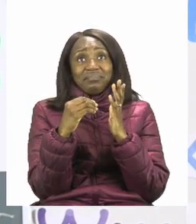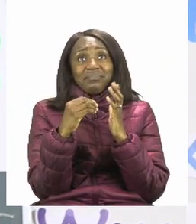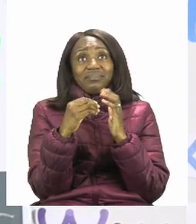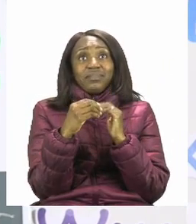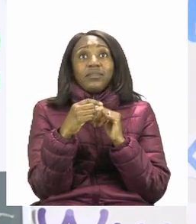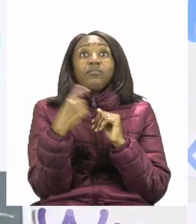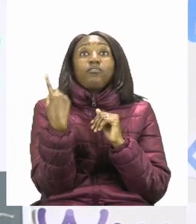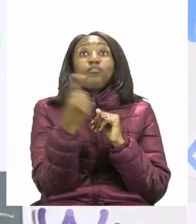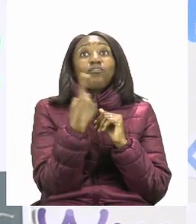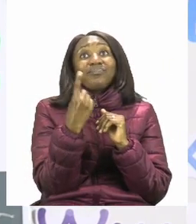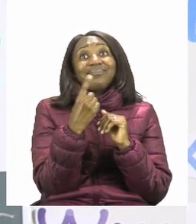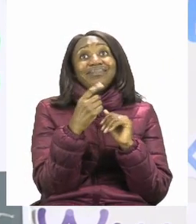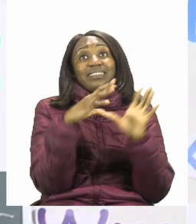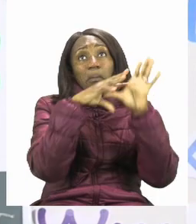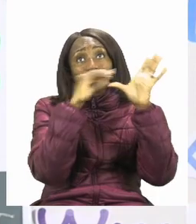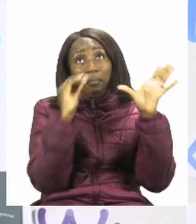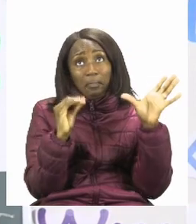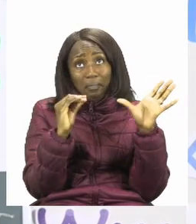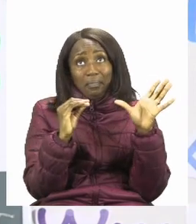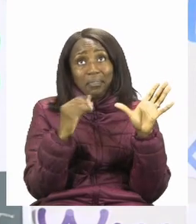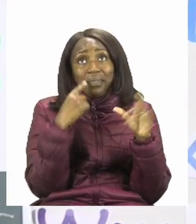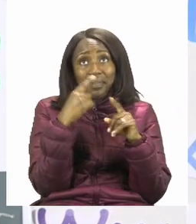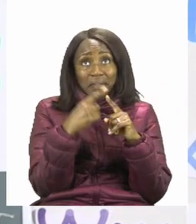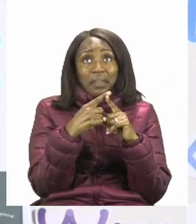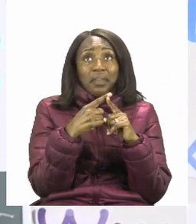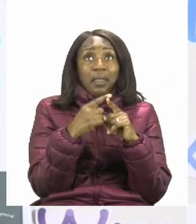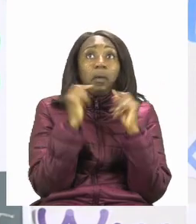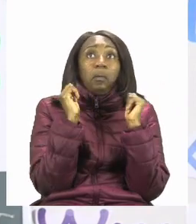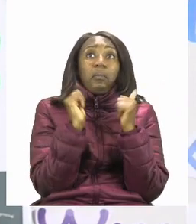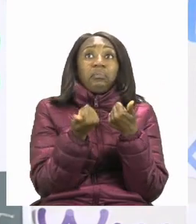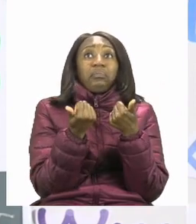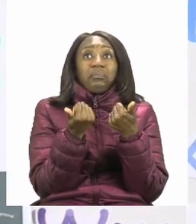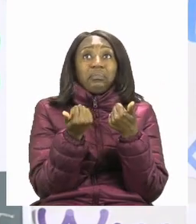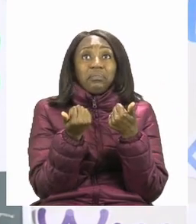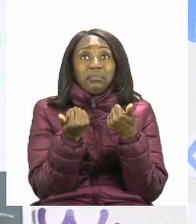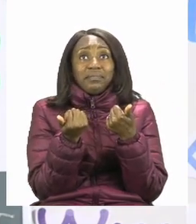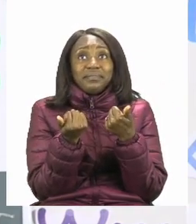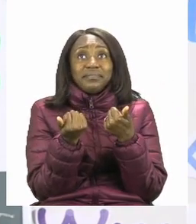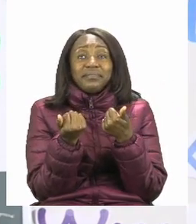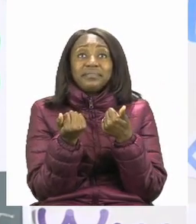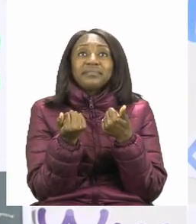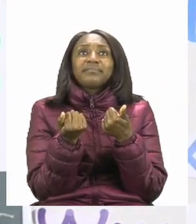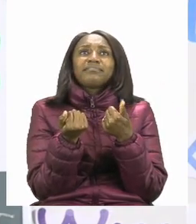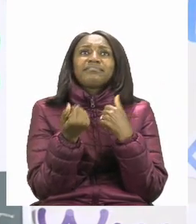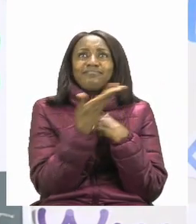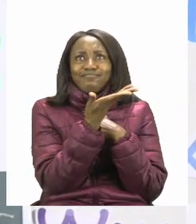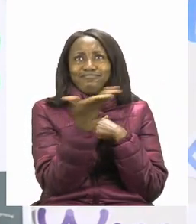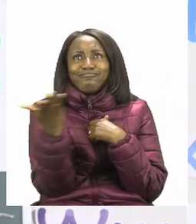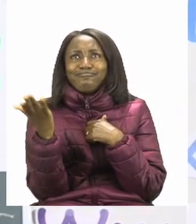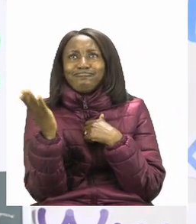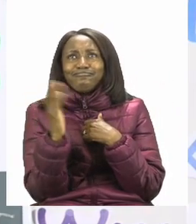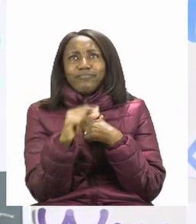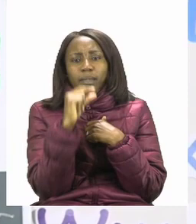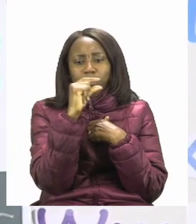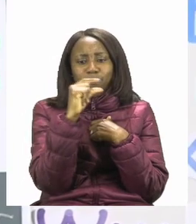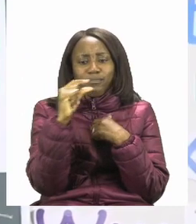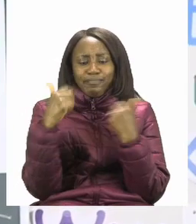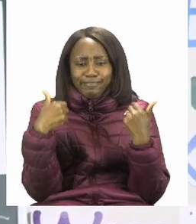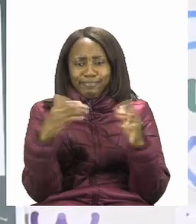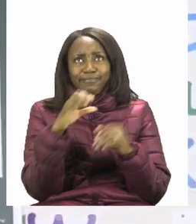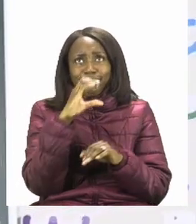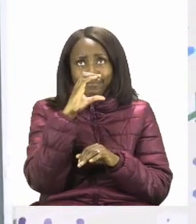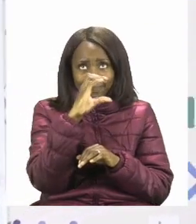only the 4-leaf clover that will bring you good luck. So these are all our words that start with